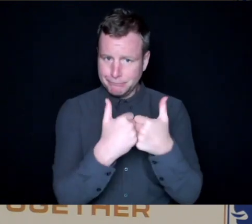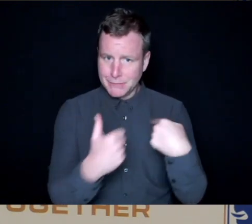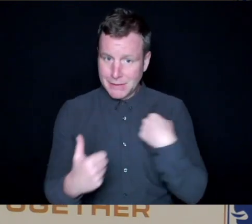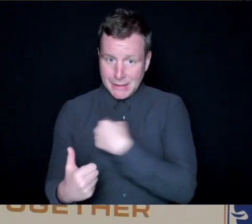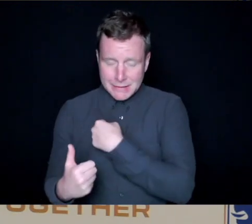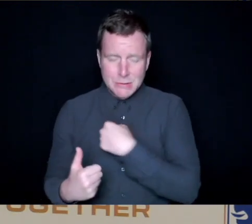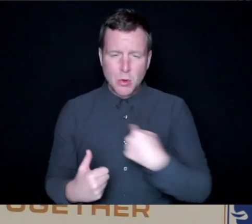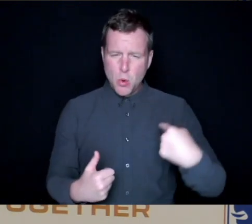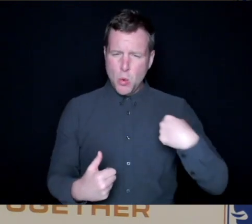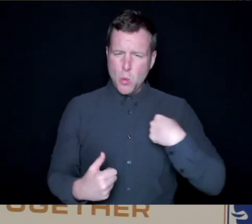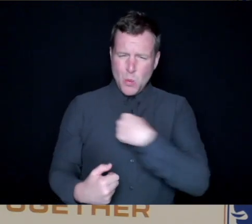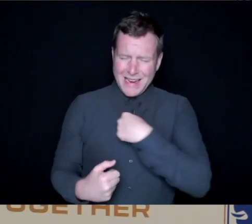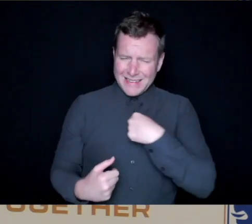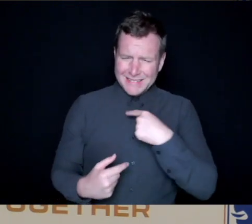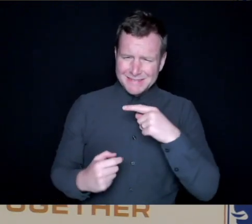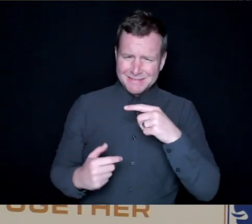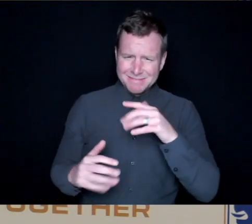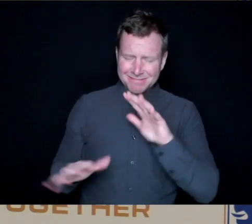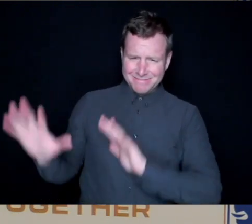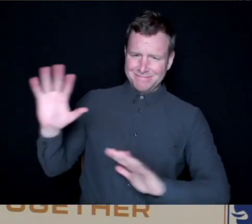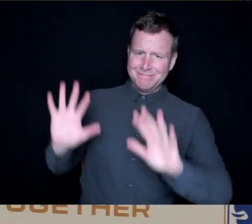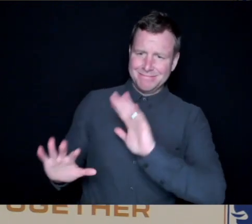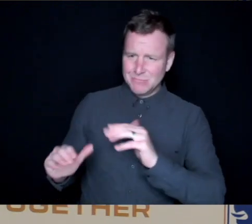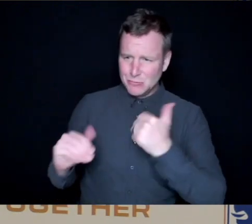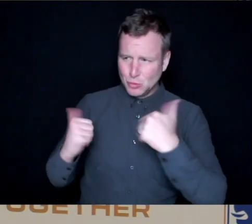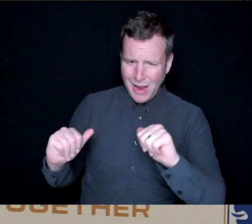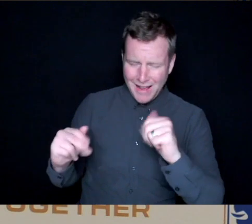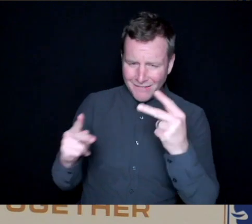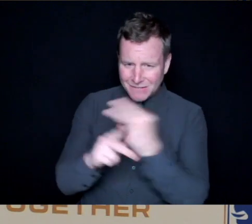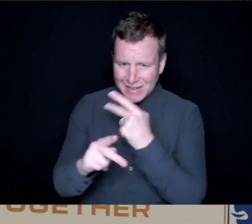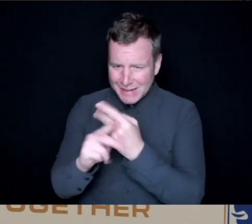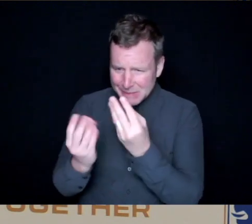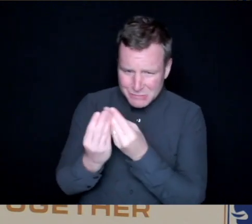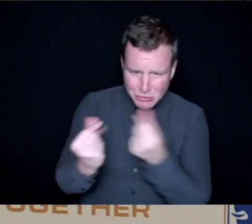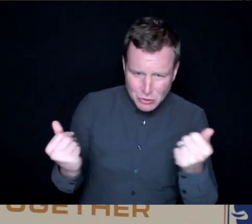and it took us a little bit of time to work out how to sort of solve that.